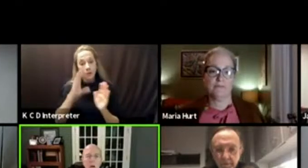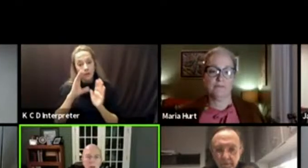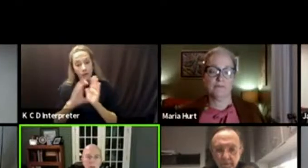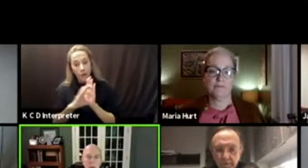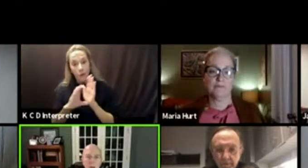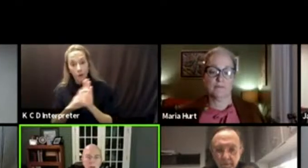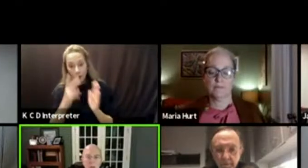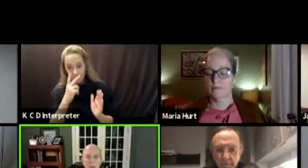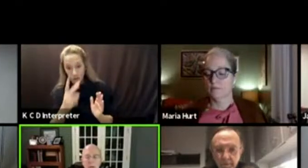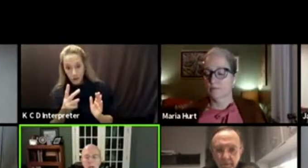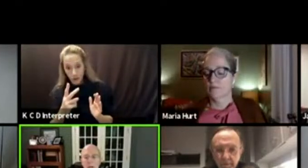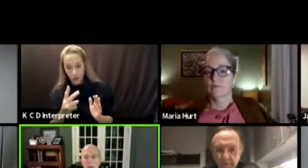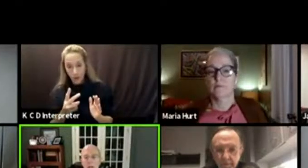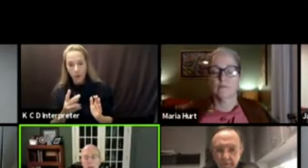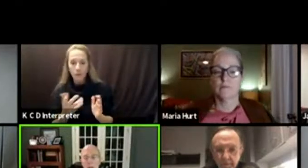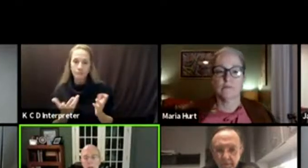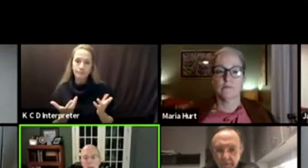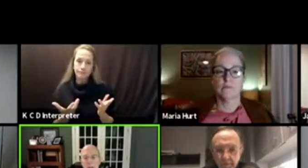very crowded venues